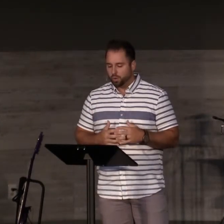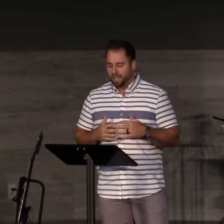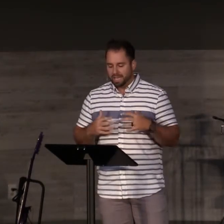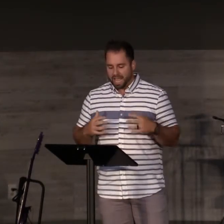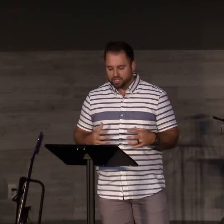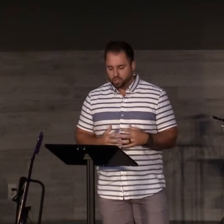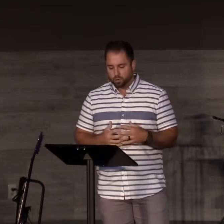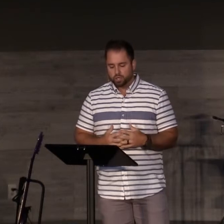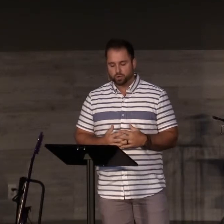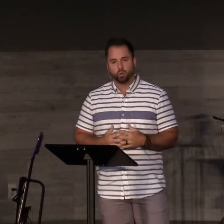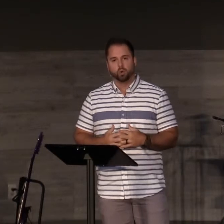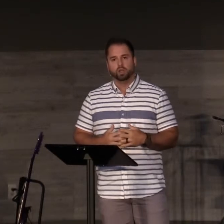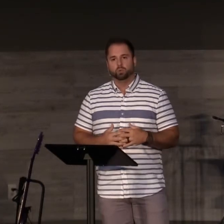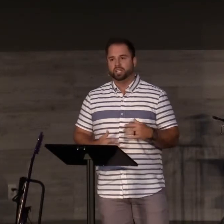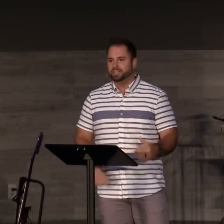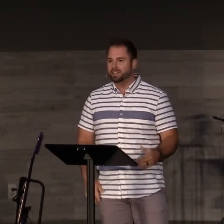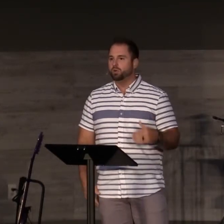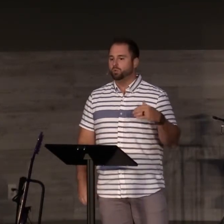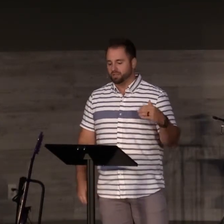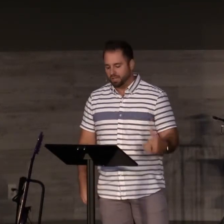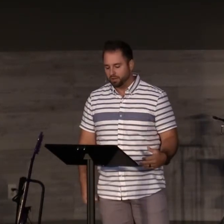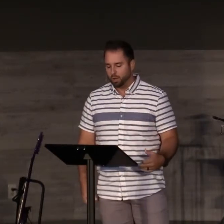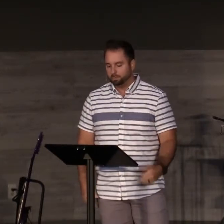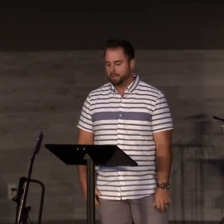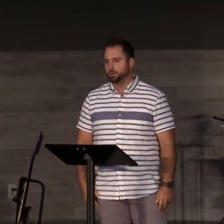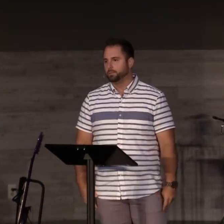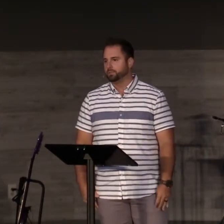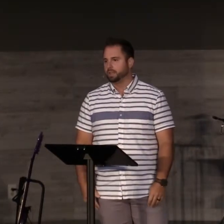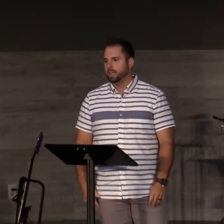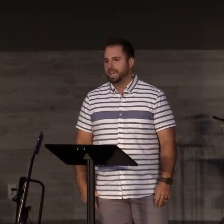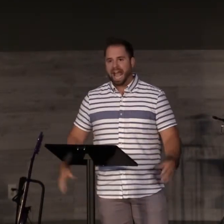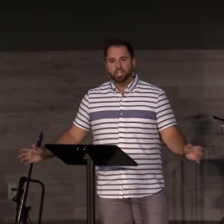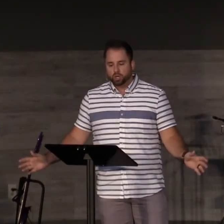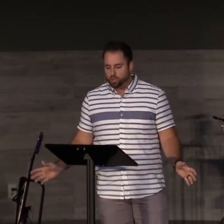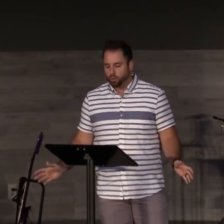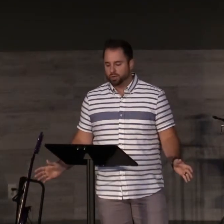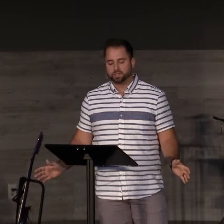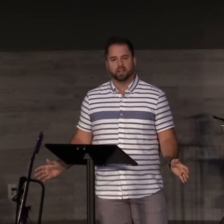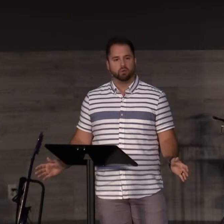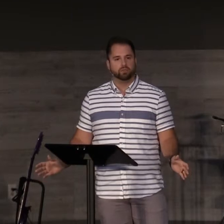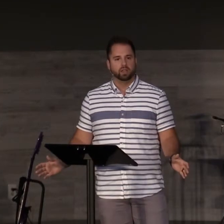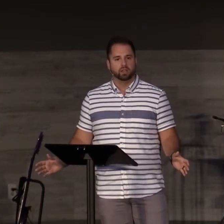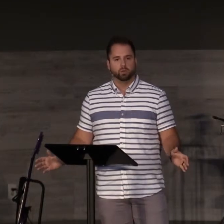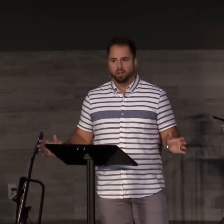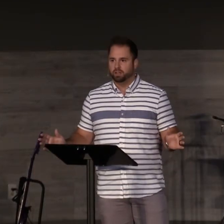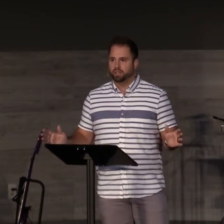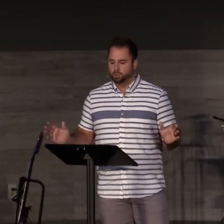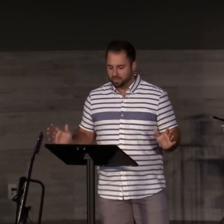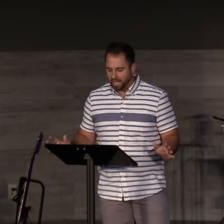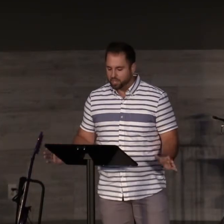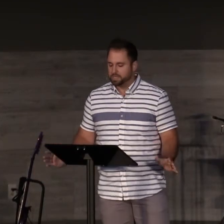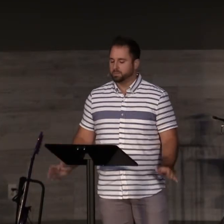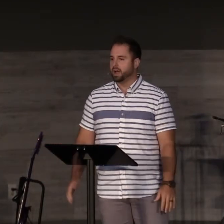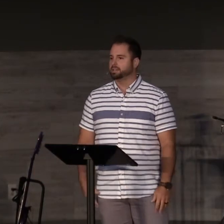internal and external control when you deal with difficult people. And how do you control yourself? Well,